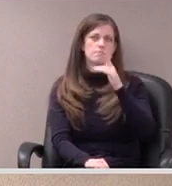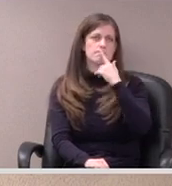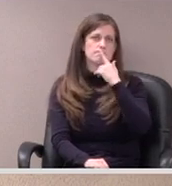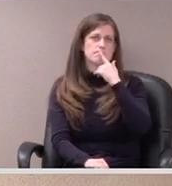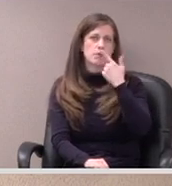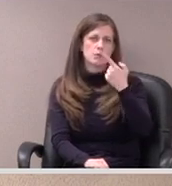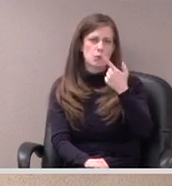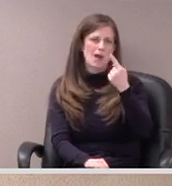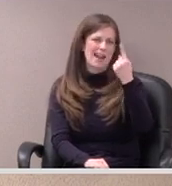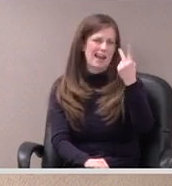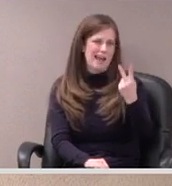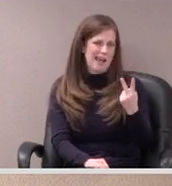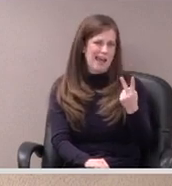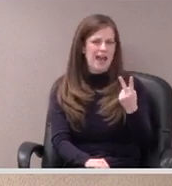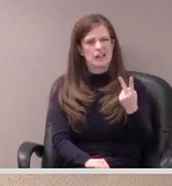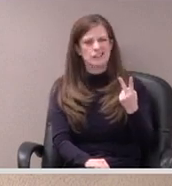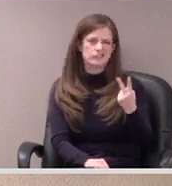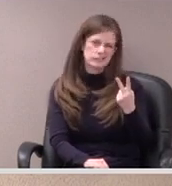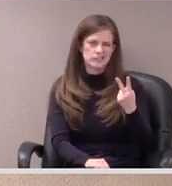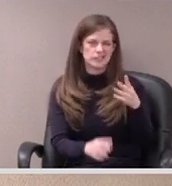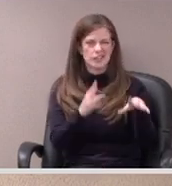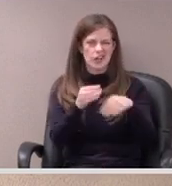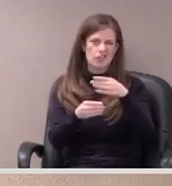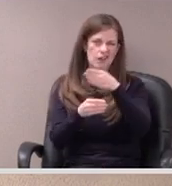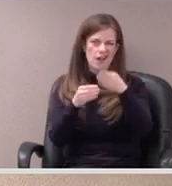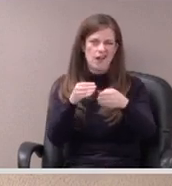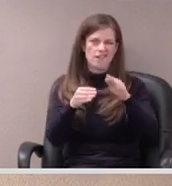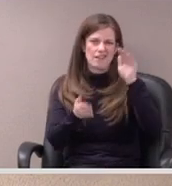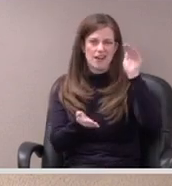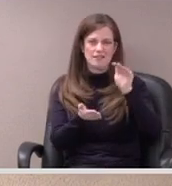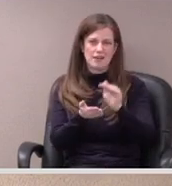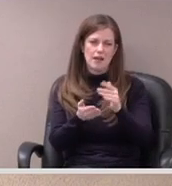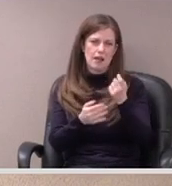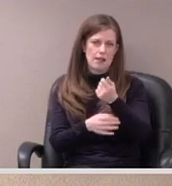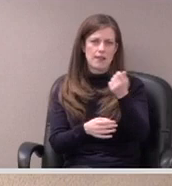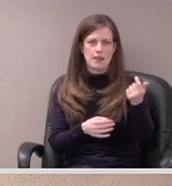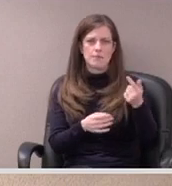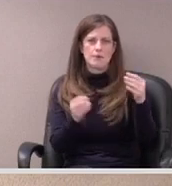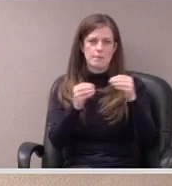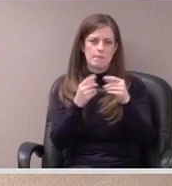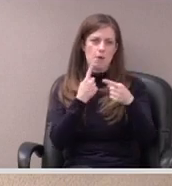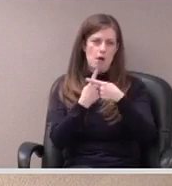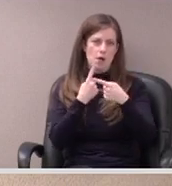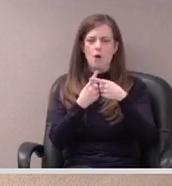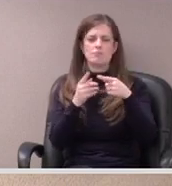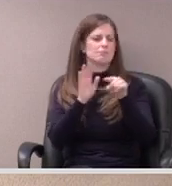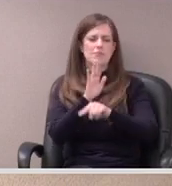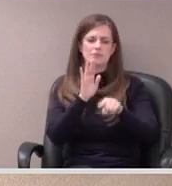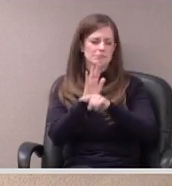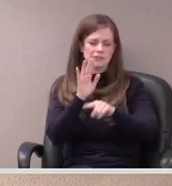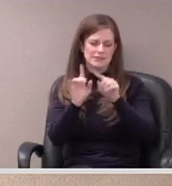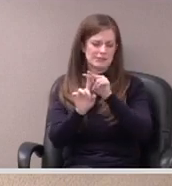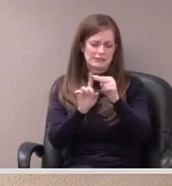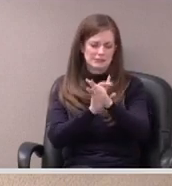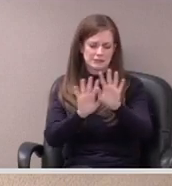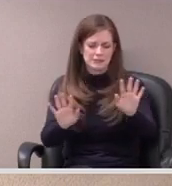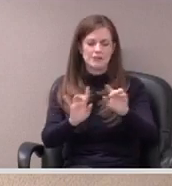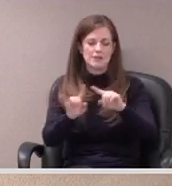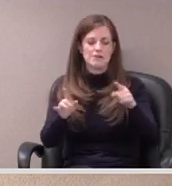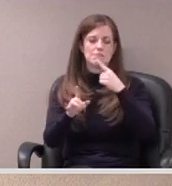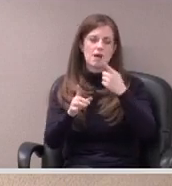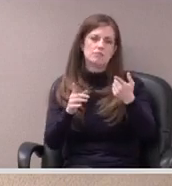You know, and a half, we'll just, you know, round down a little bit just to be a little optimistic or pessimistic. And then